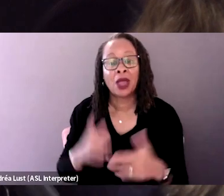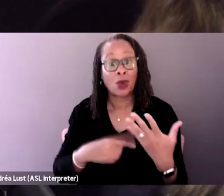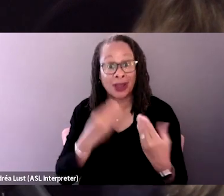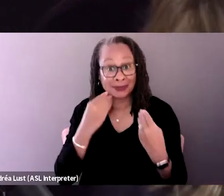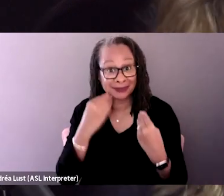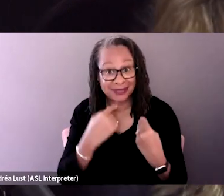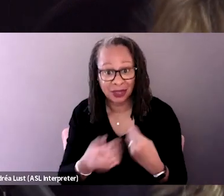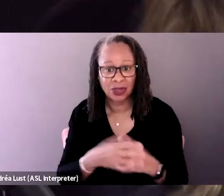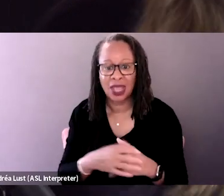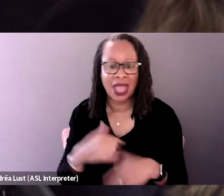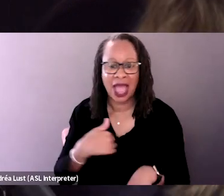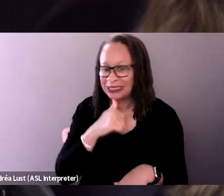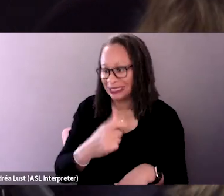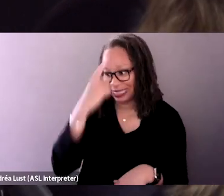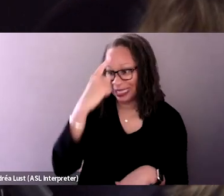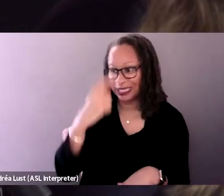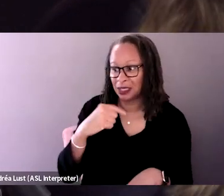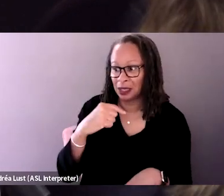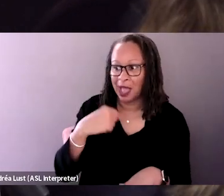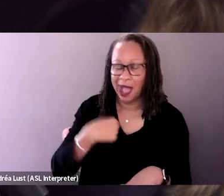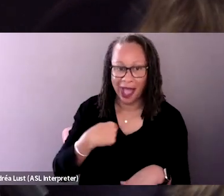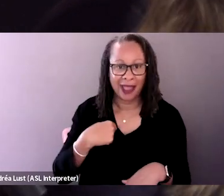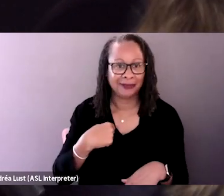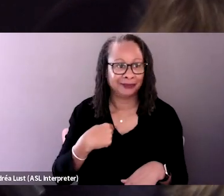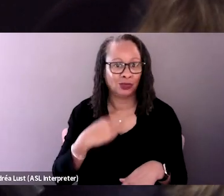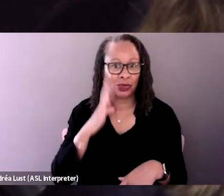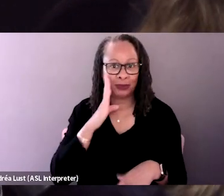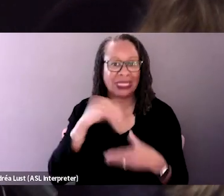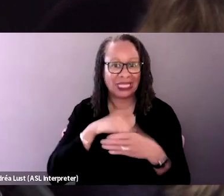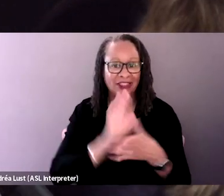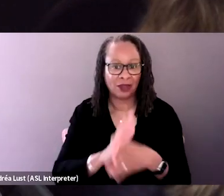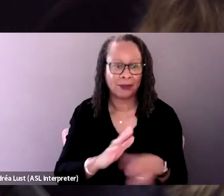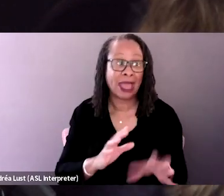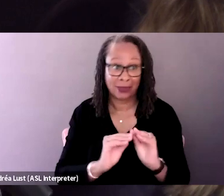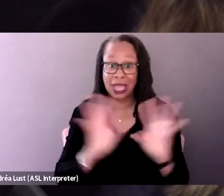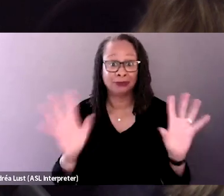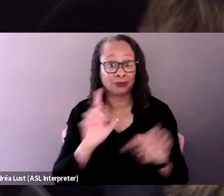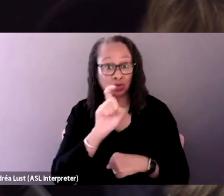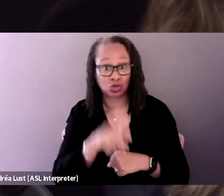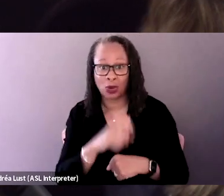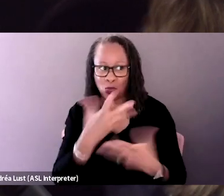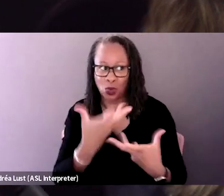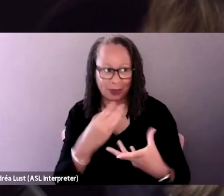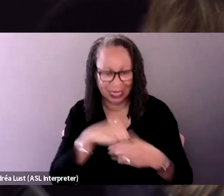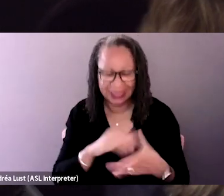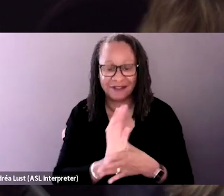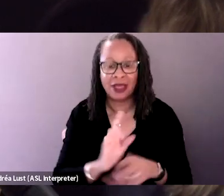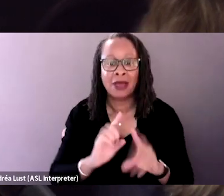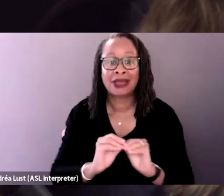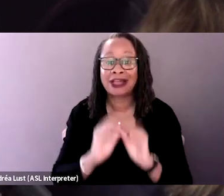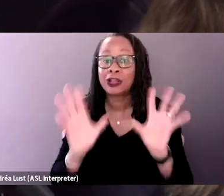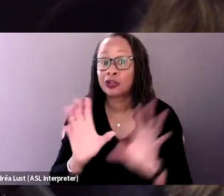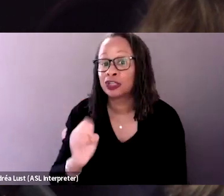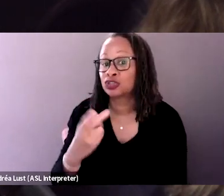like I didn't think that I was going to be in the film. I was pretty sure I didn't want to be in the film, but clearly Charlene